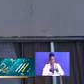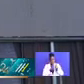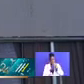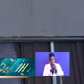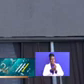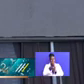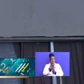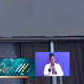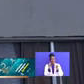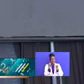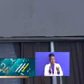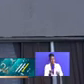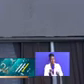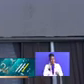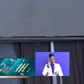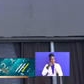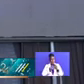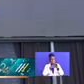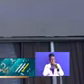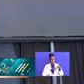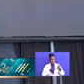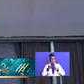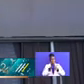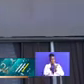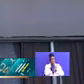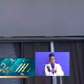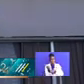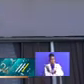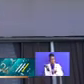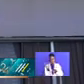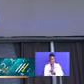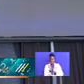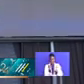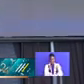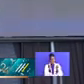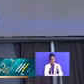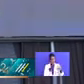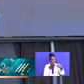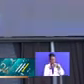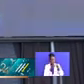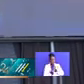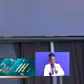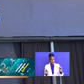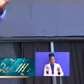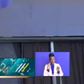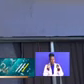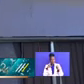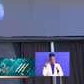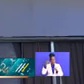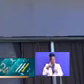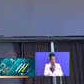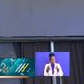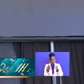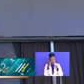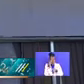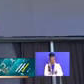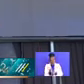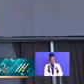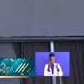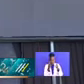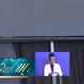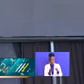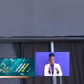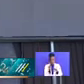your God he became to rule over you anything you never confront will defeat you eventually because he will walk